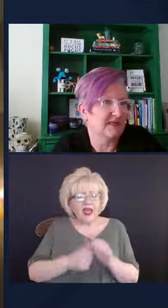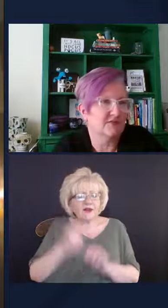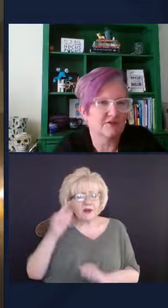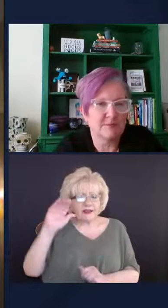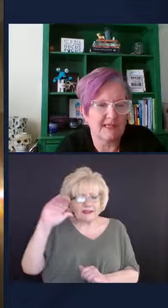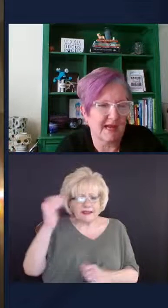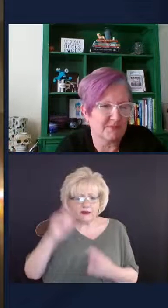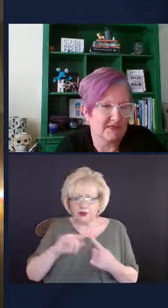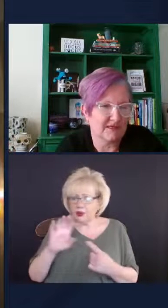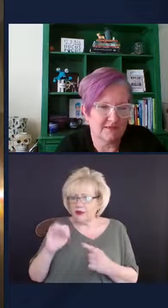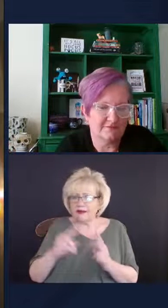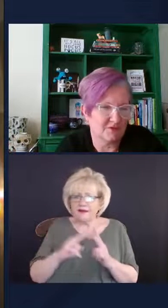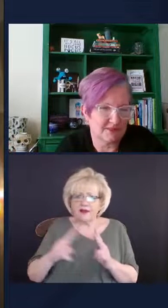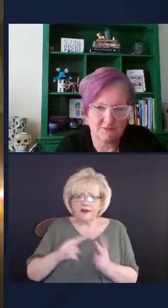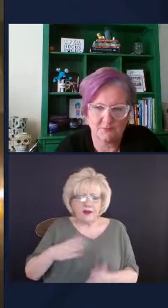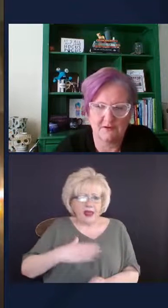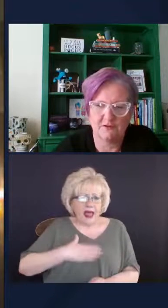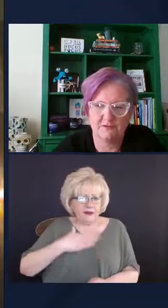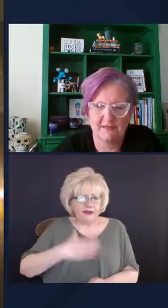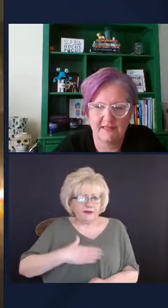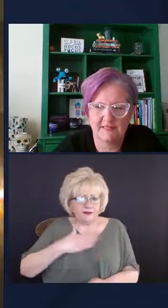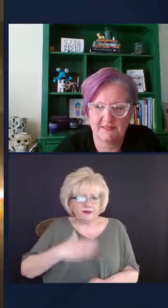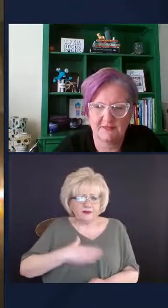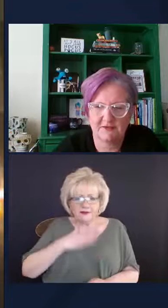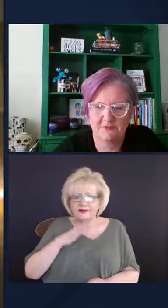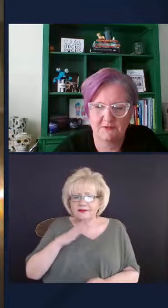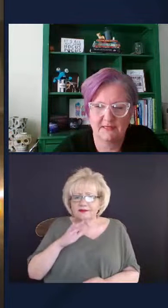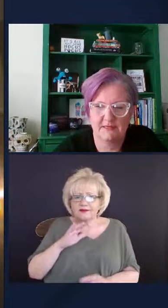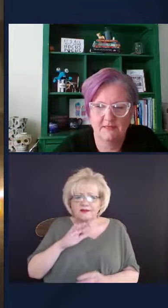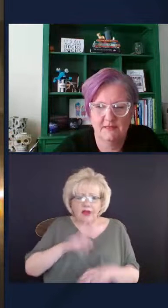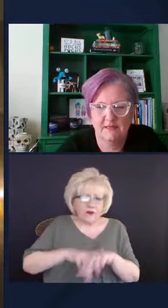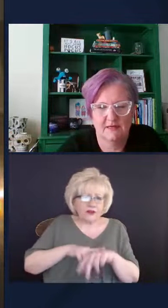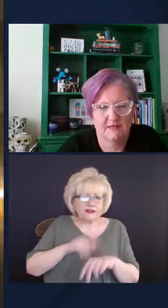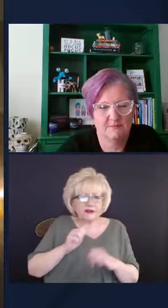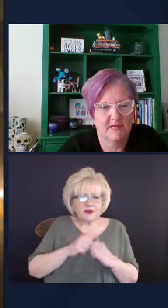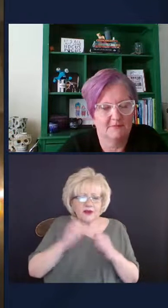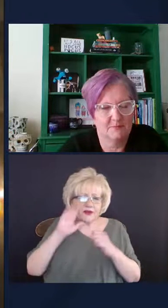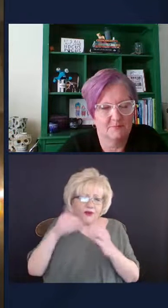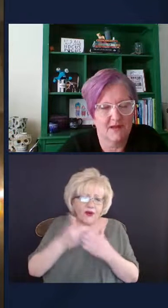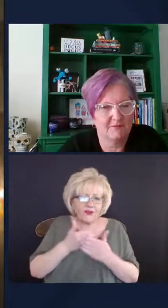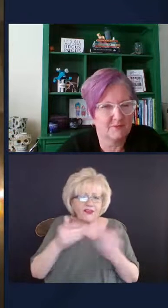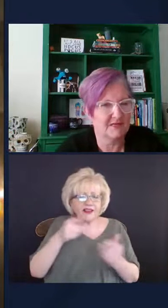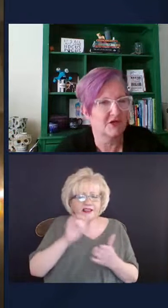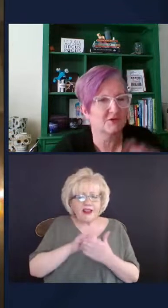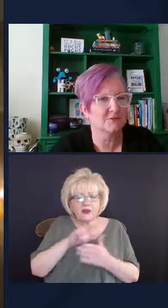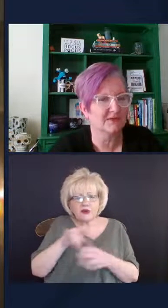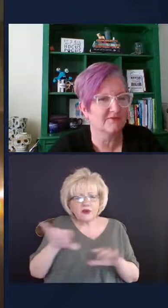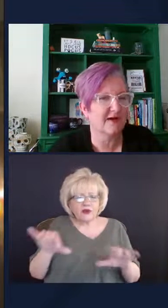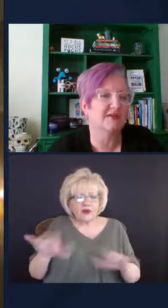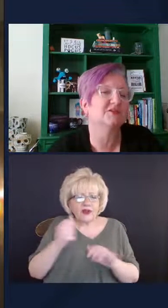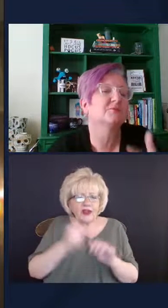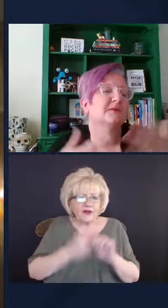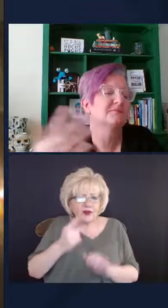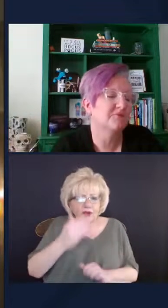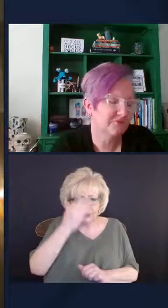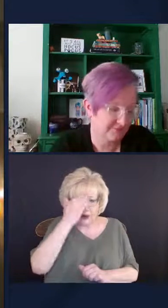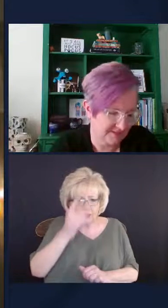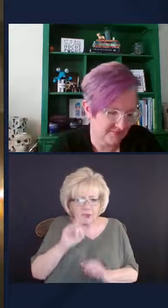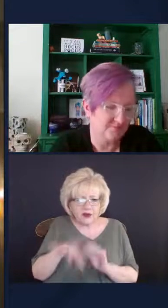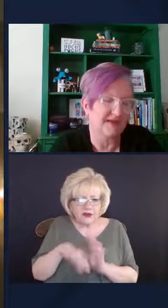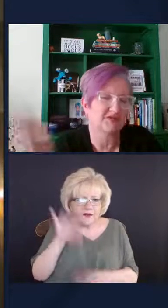to be extremely happy, of course, with all of the things that you're doing. And everybody knows where to find you,